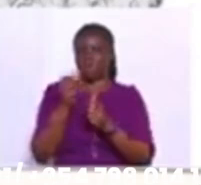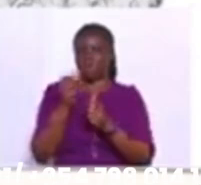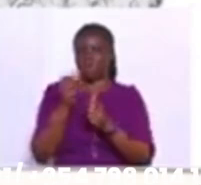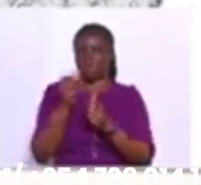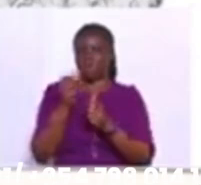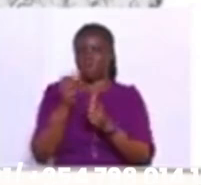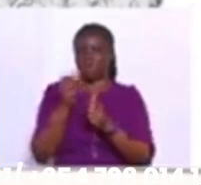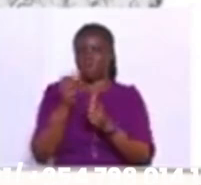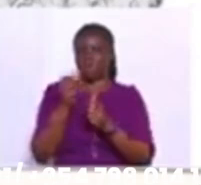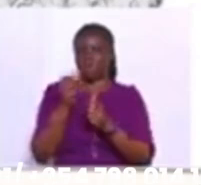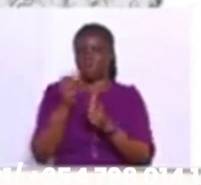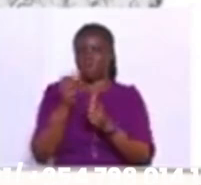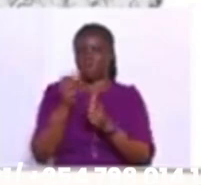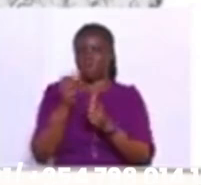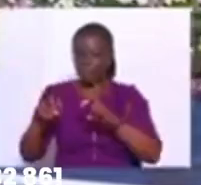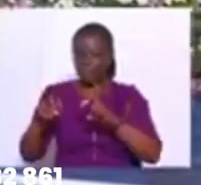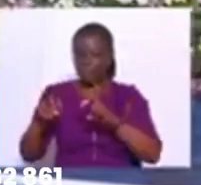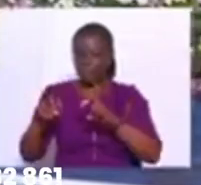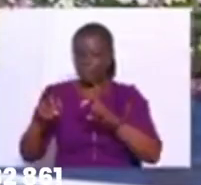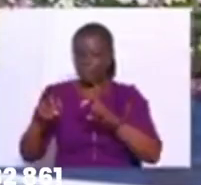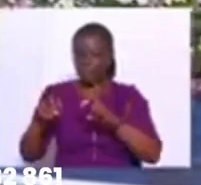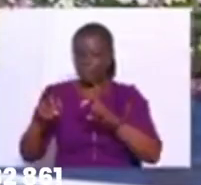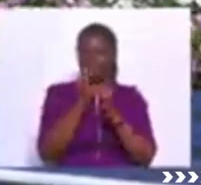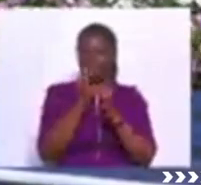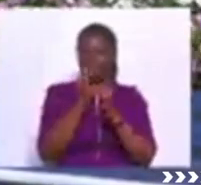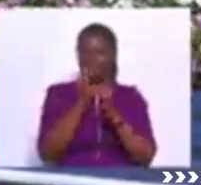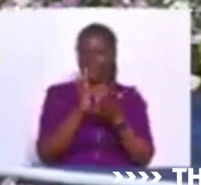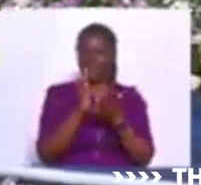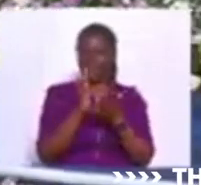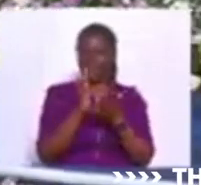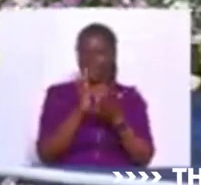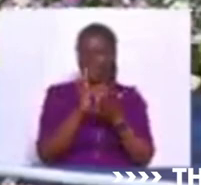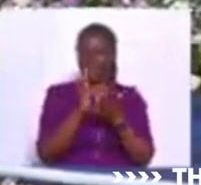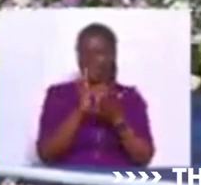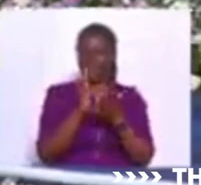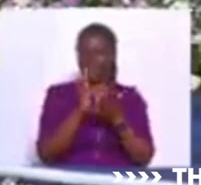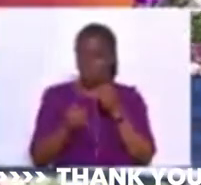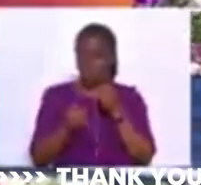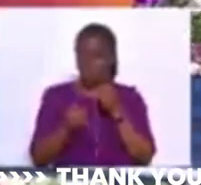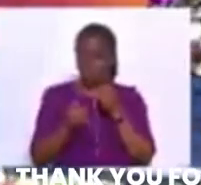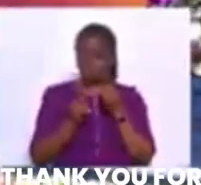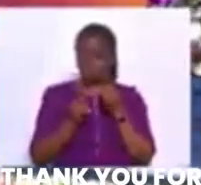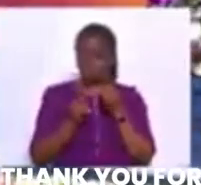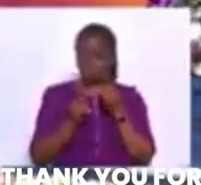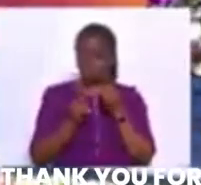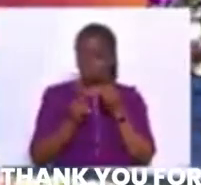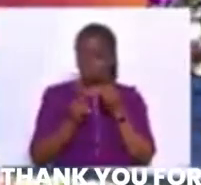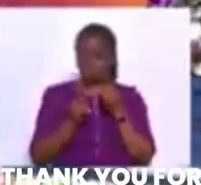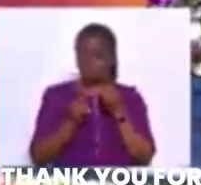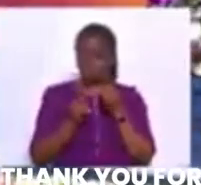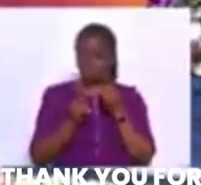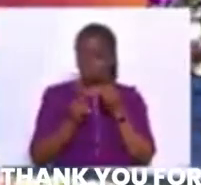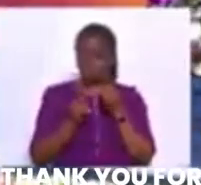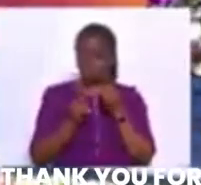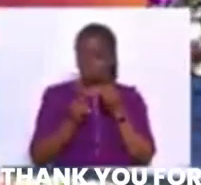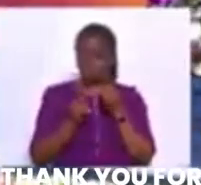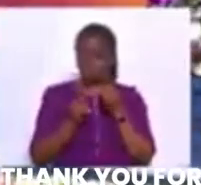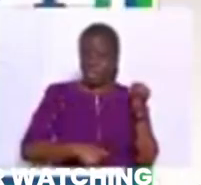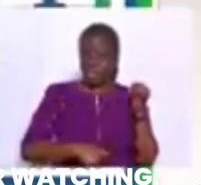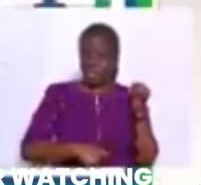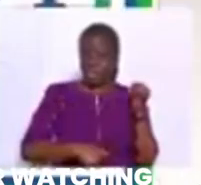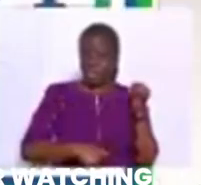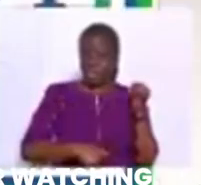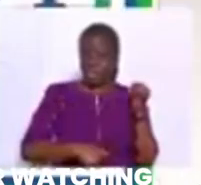doing research work and they came up with some conclusions. Now, this is the China study. You may have heard of